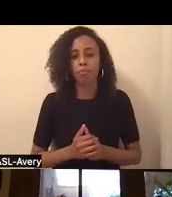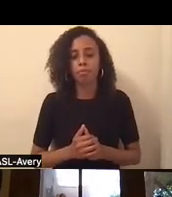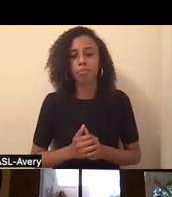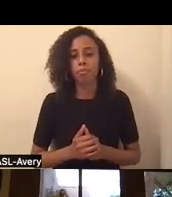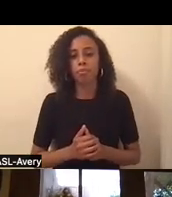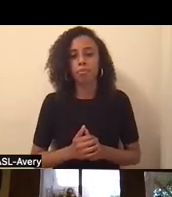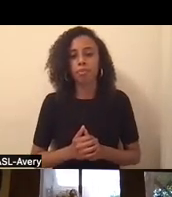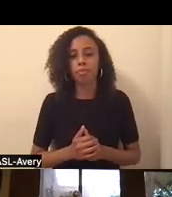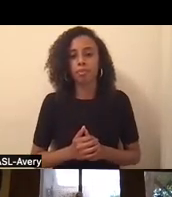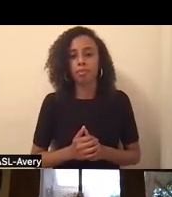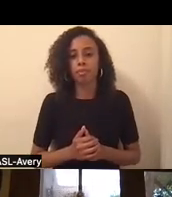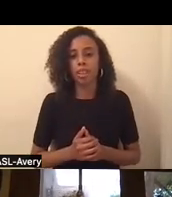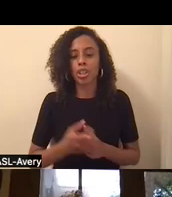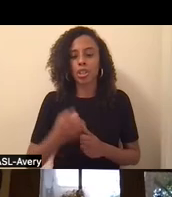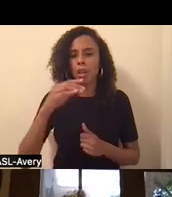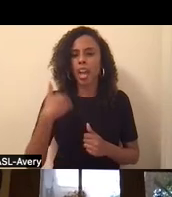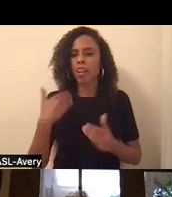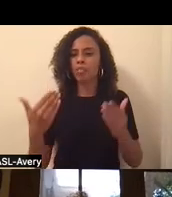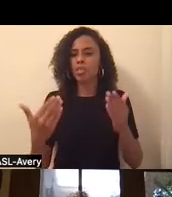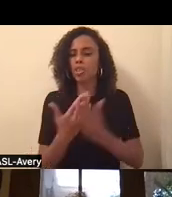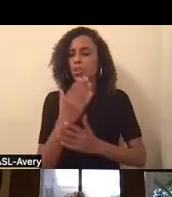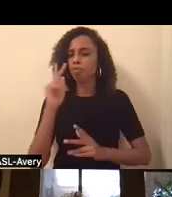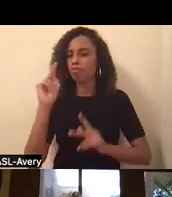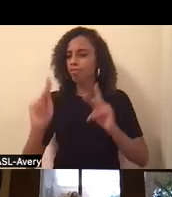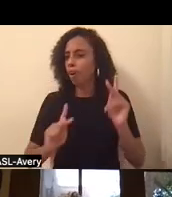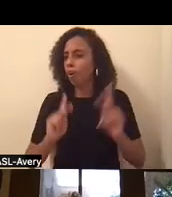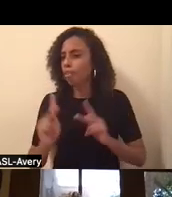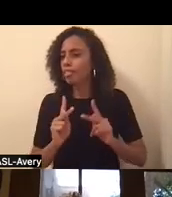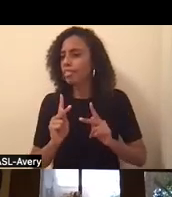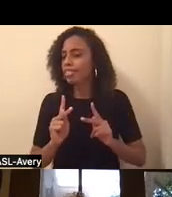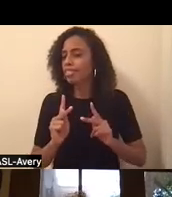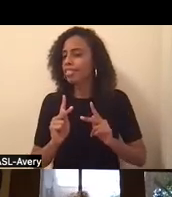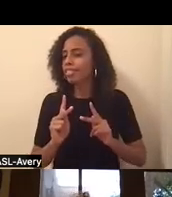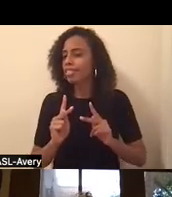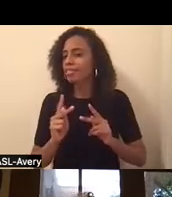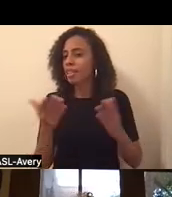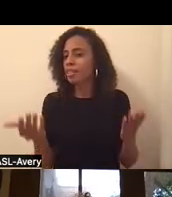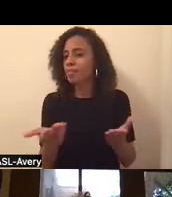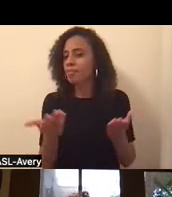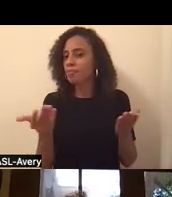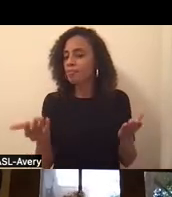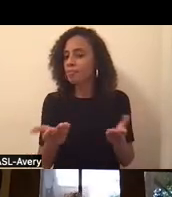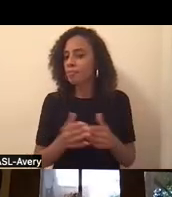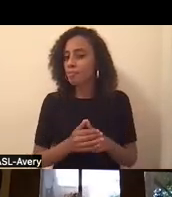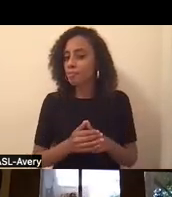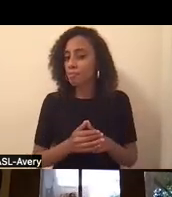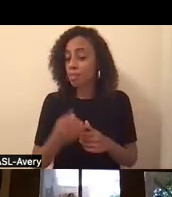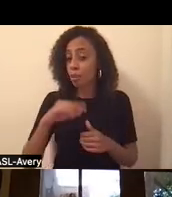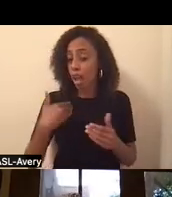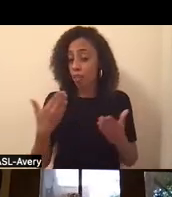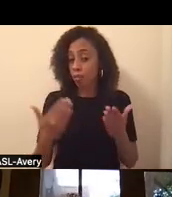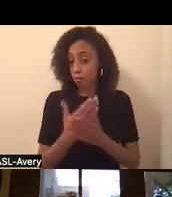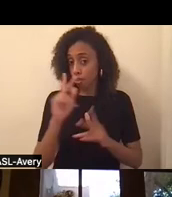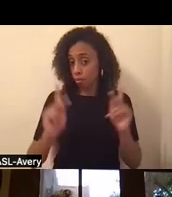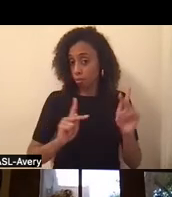Do we have any new folks on this call? Do we have any new